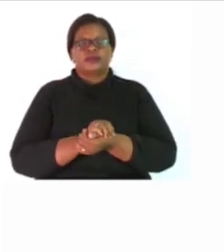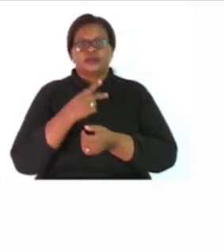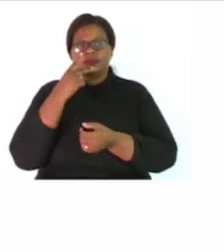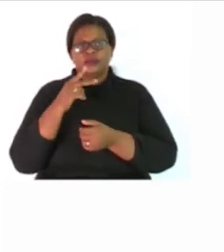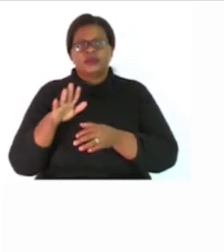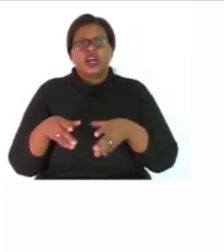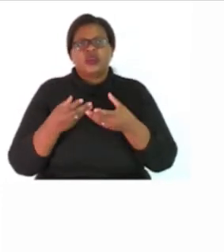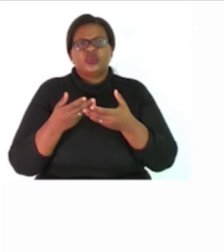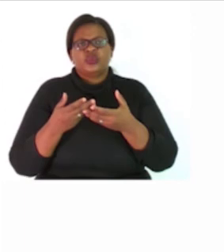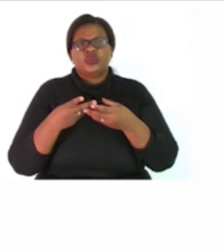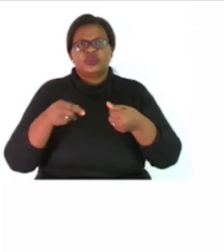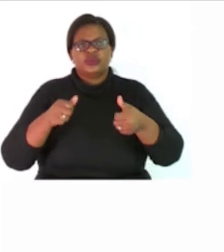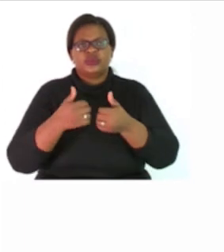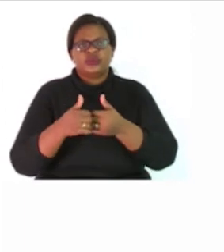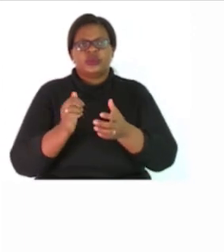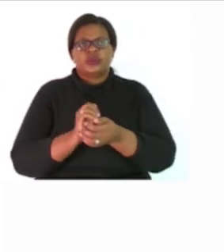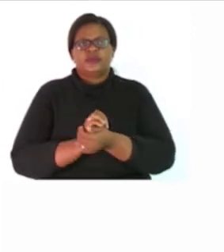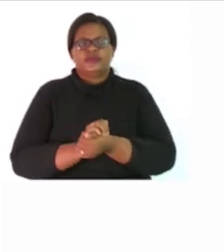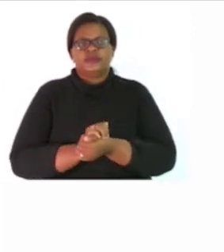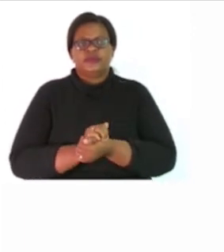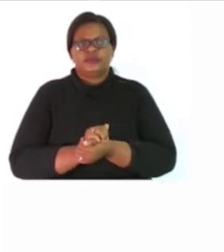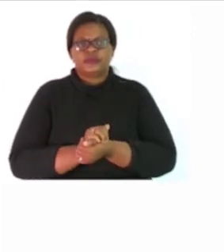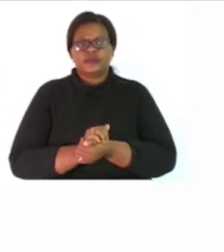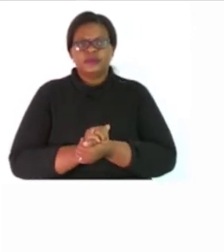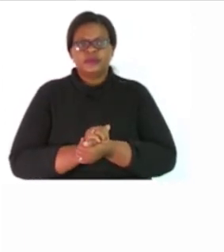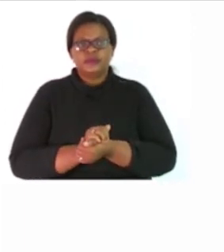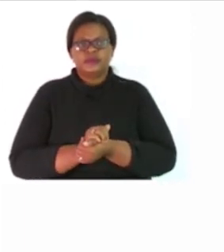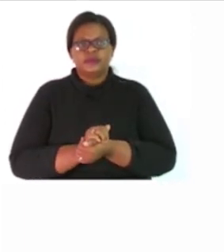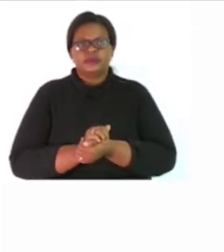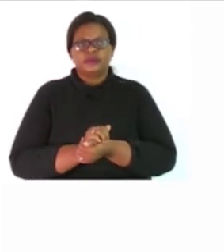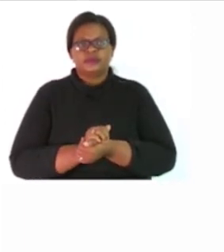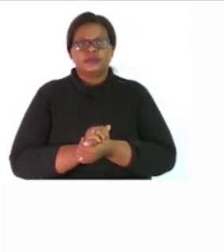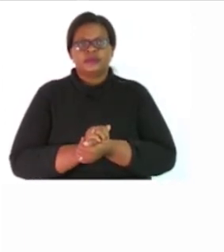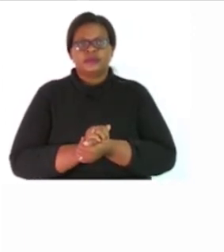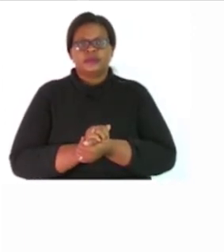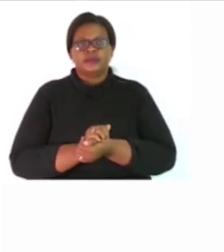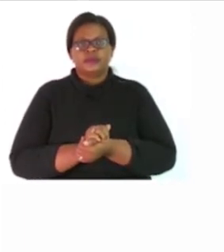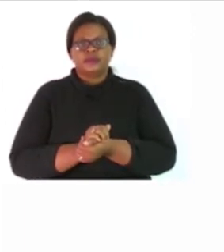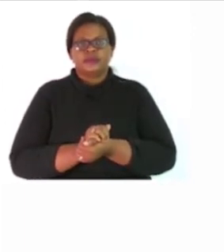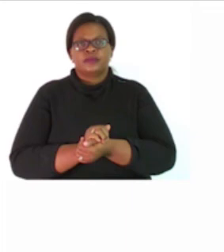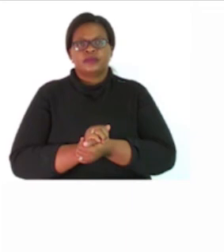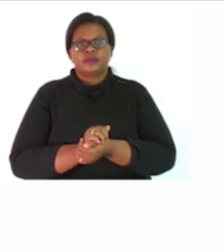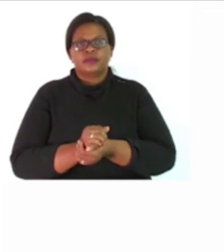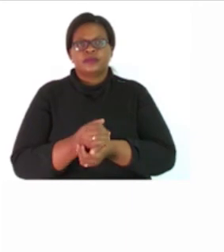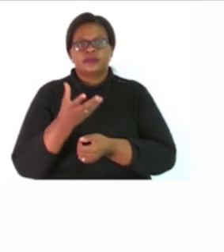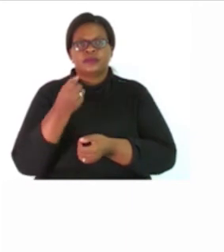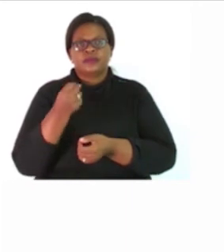we handle this topic. Okay, so we are going to look